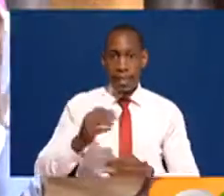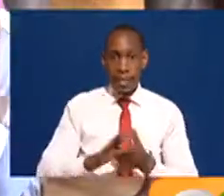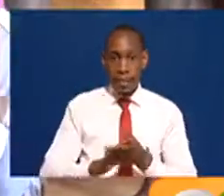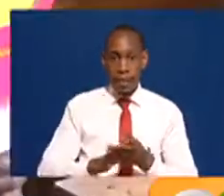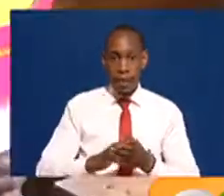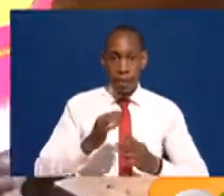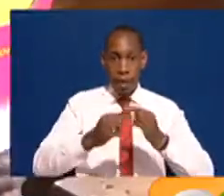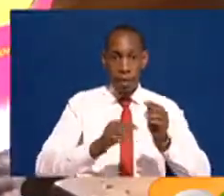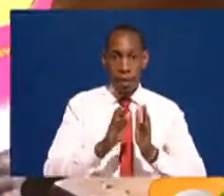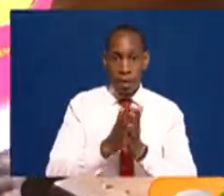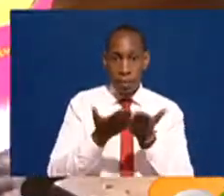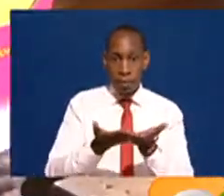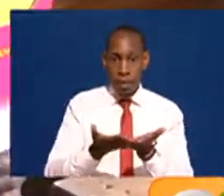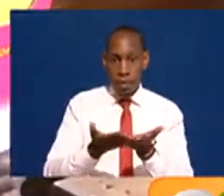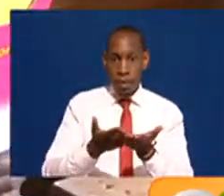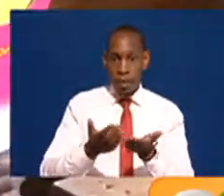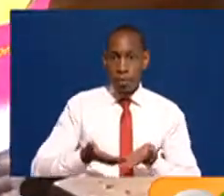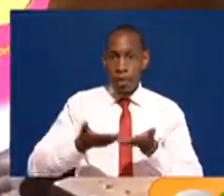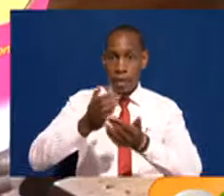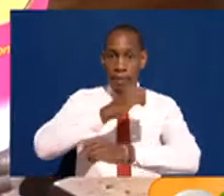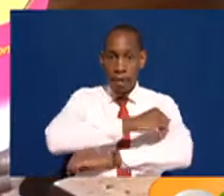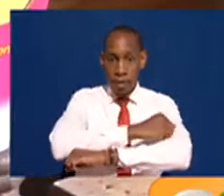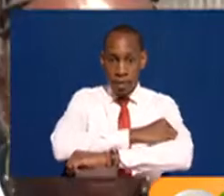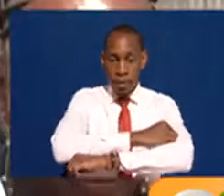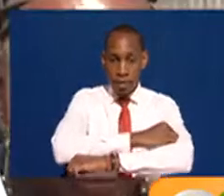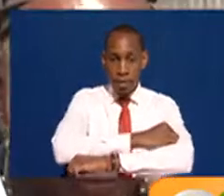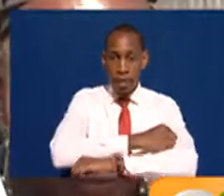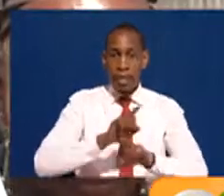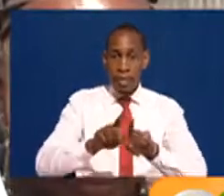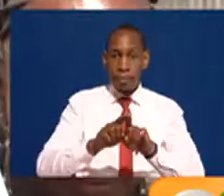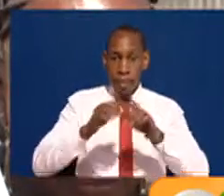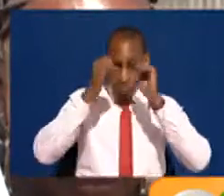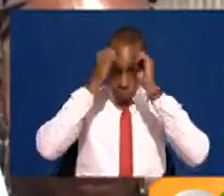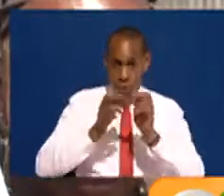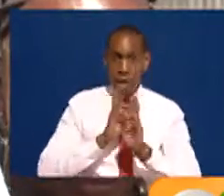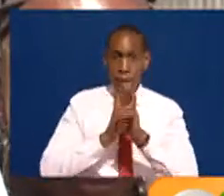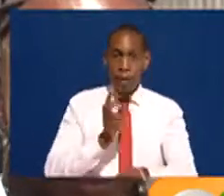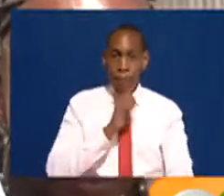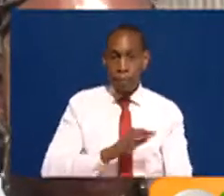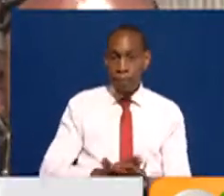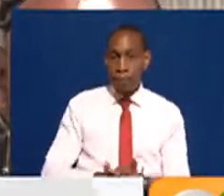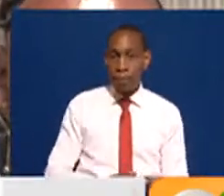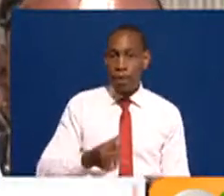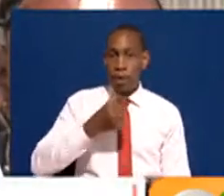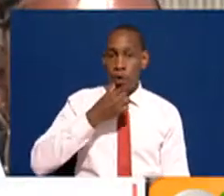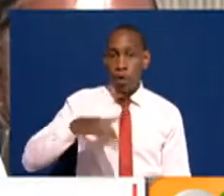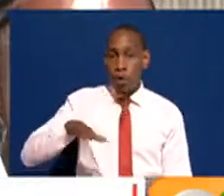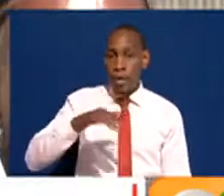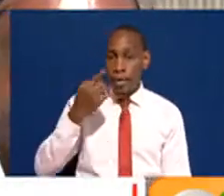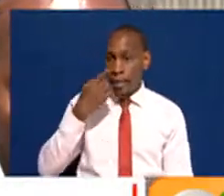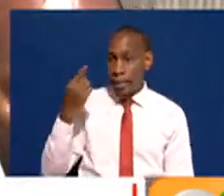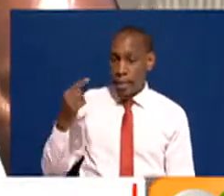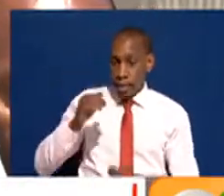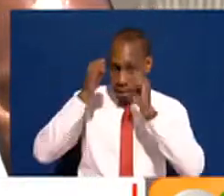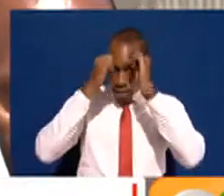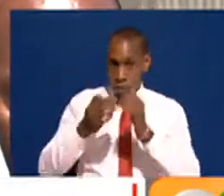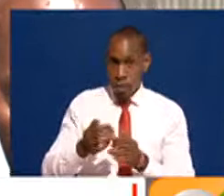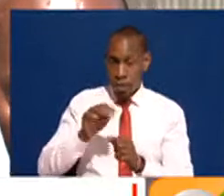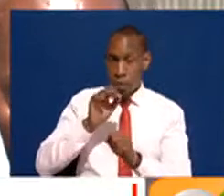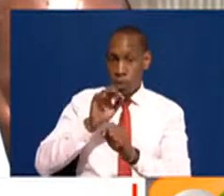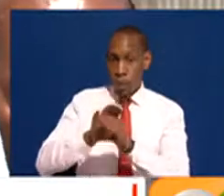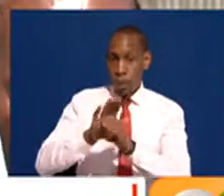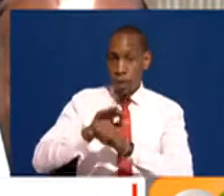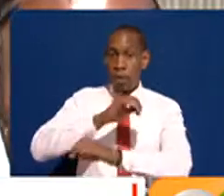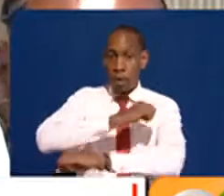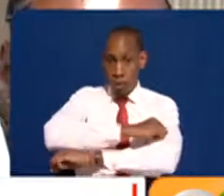The books are in some of the schools, so are the children. In Nyanza, the response has been very good. As you